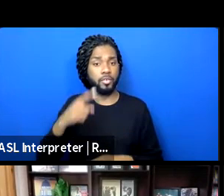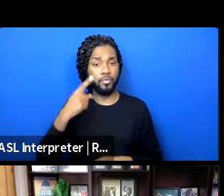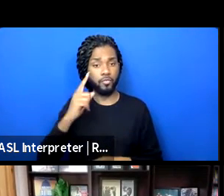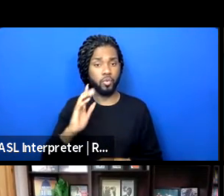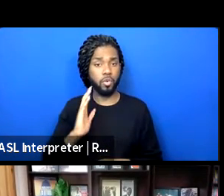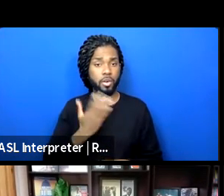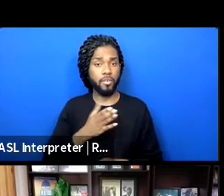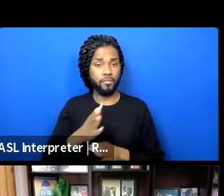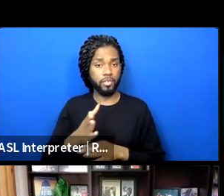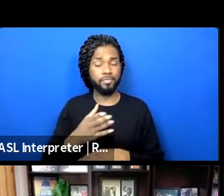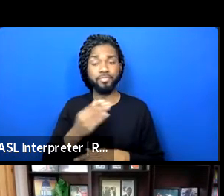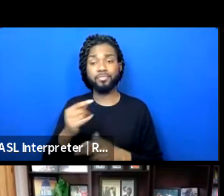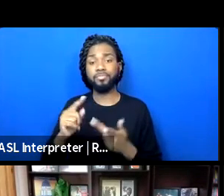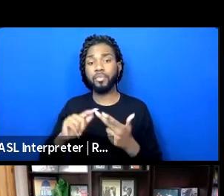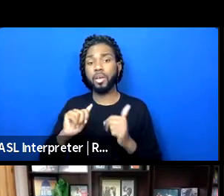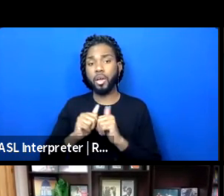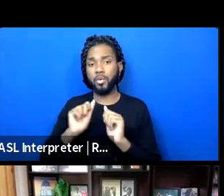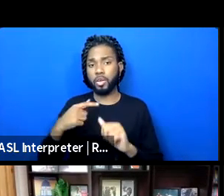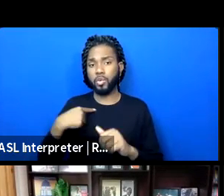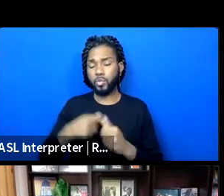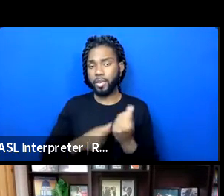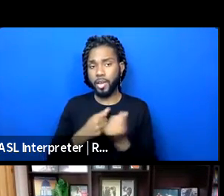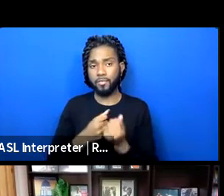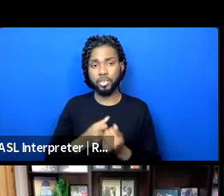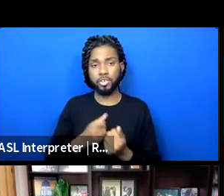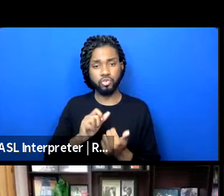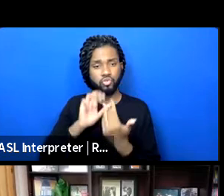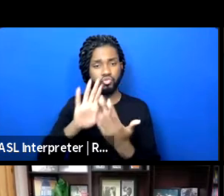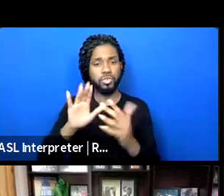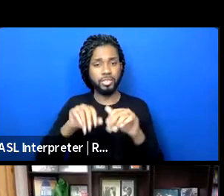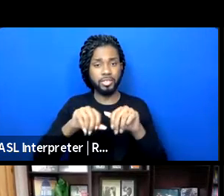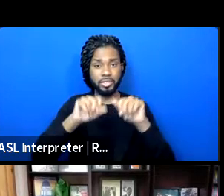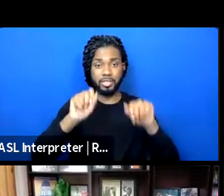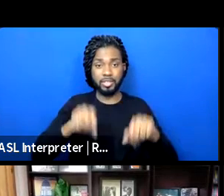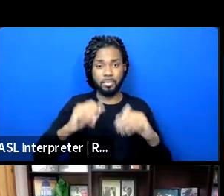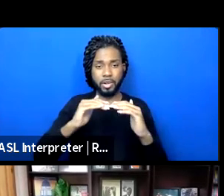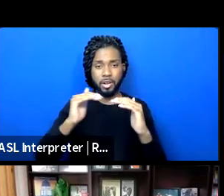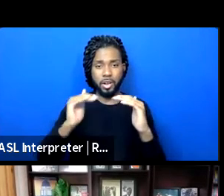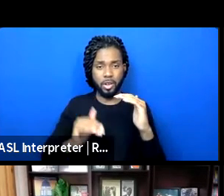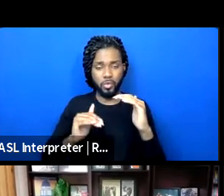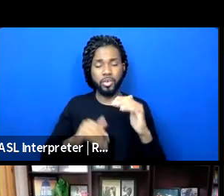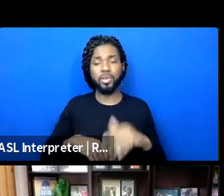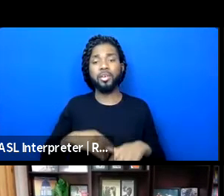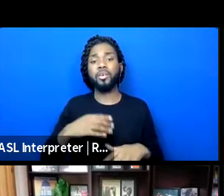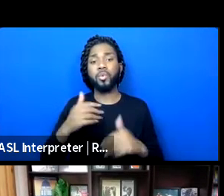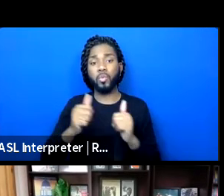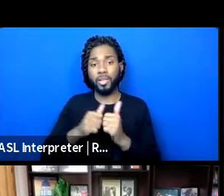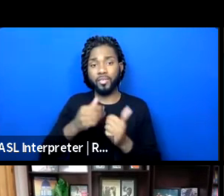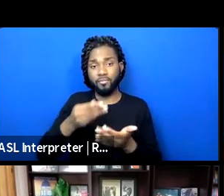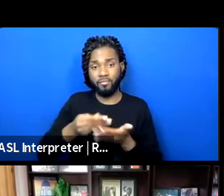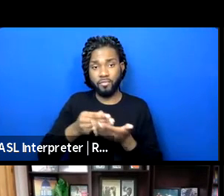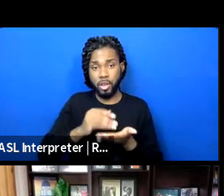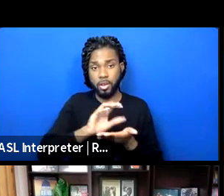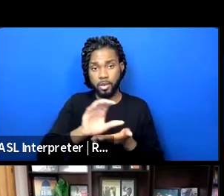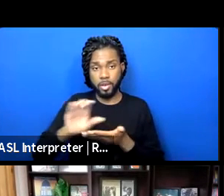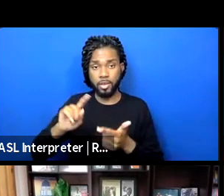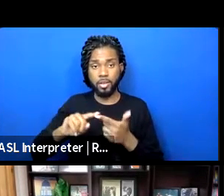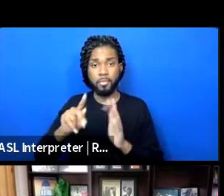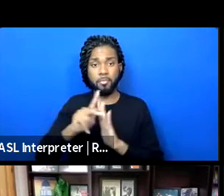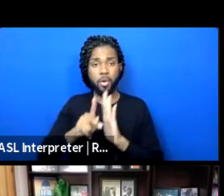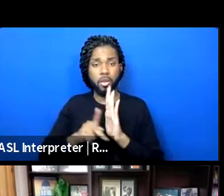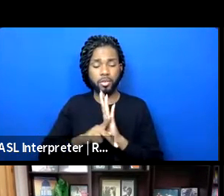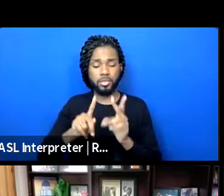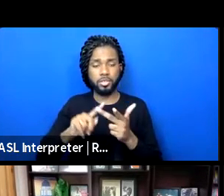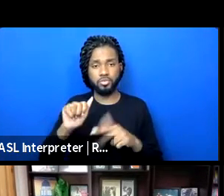can we advocate to address systemic inequity in funding, policy, and